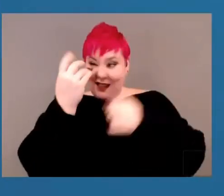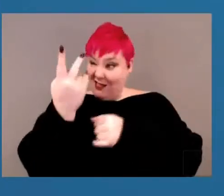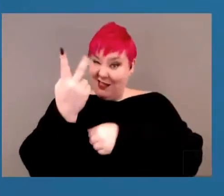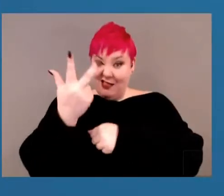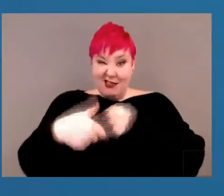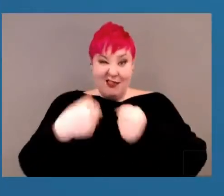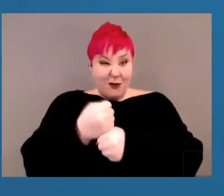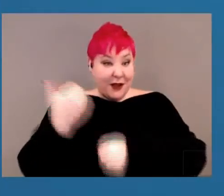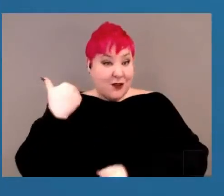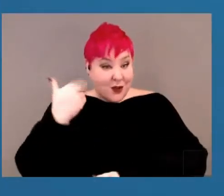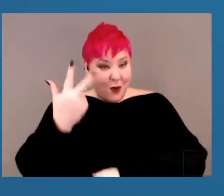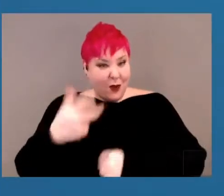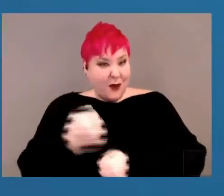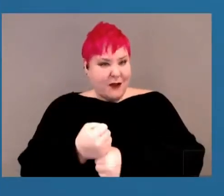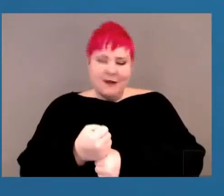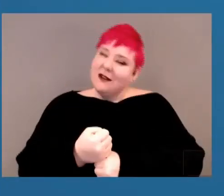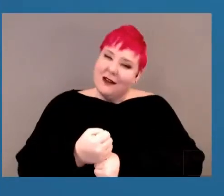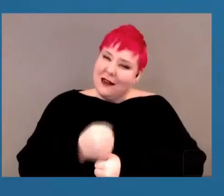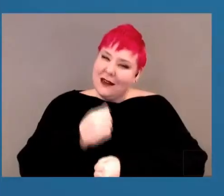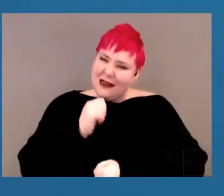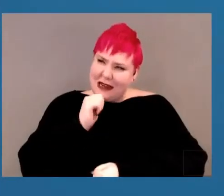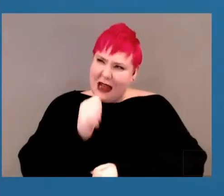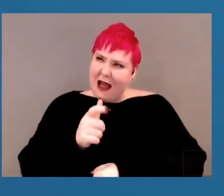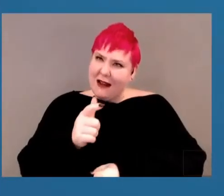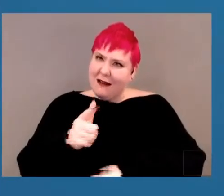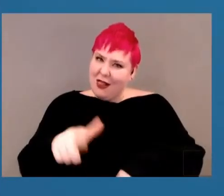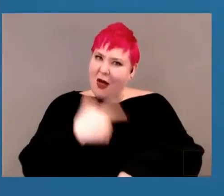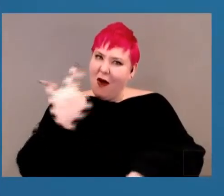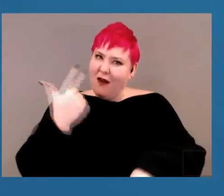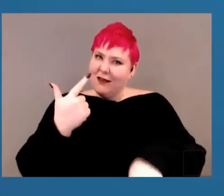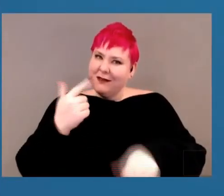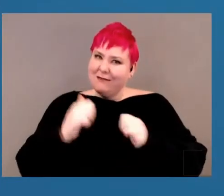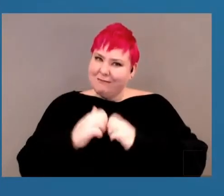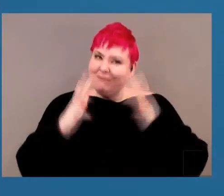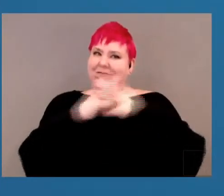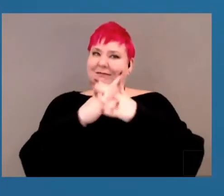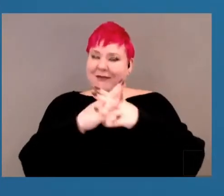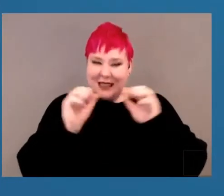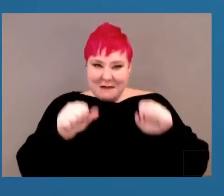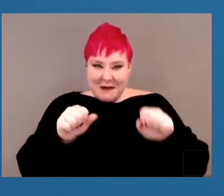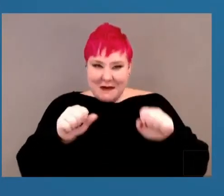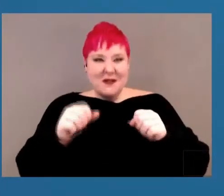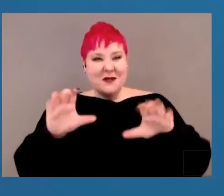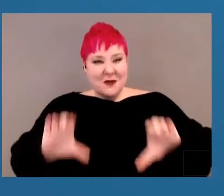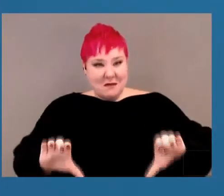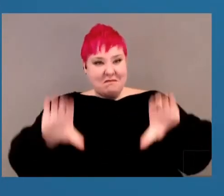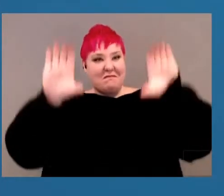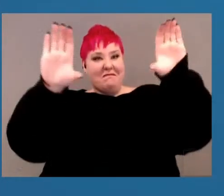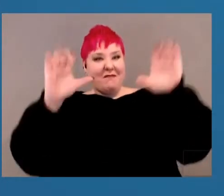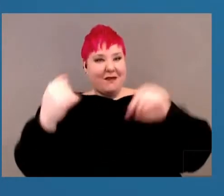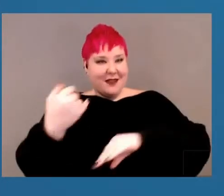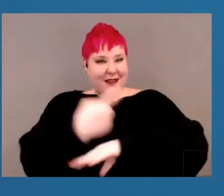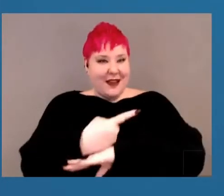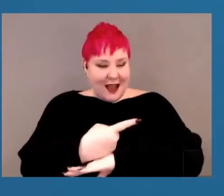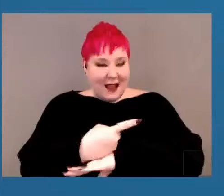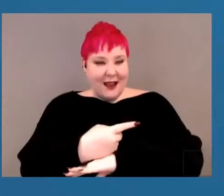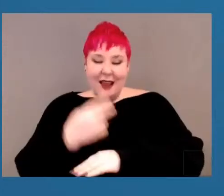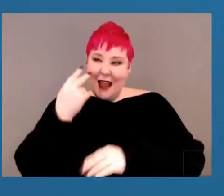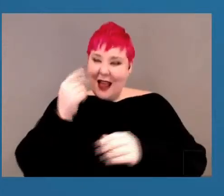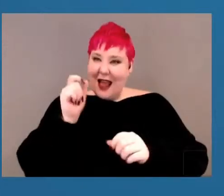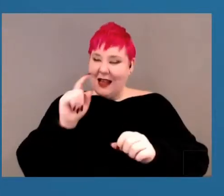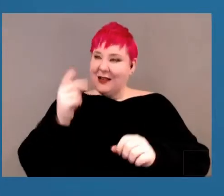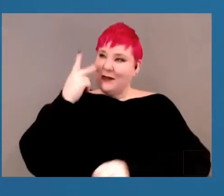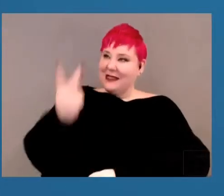not as long as things usually take. I think that's pretty fast to be able to be lifting the beam today, looking at a project that's going to be starting to have